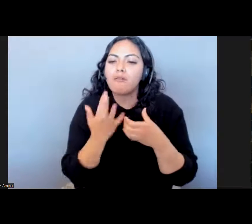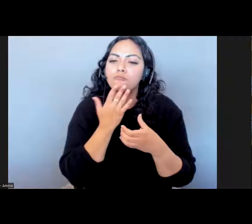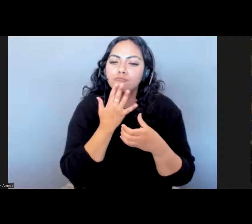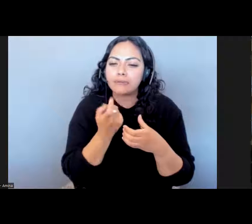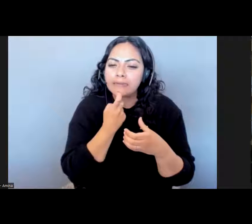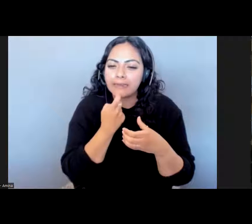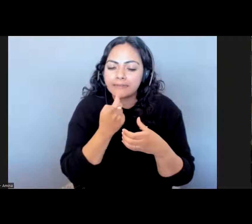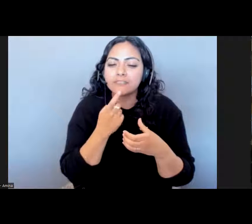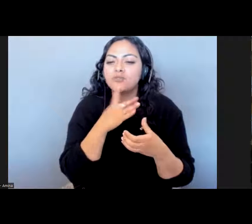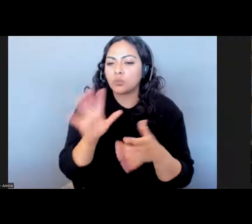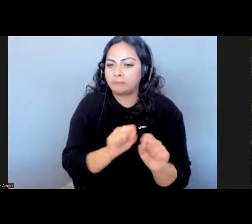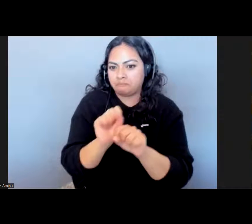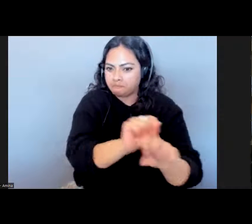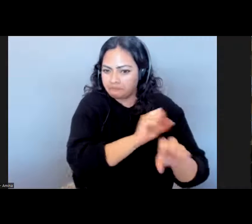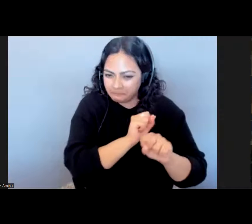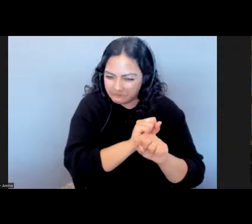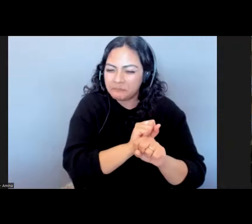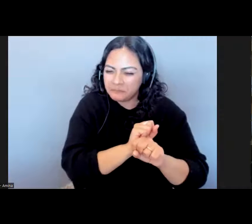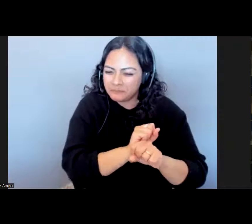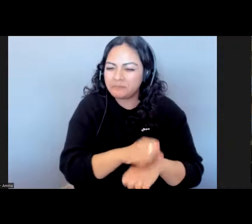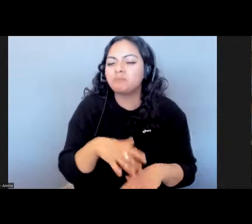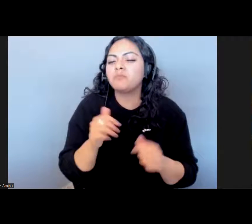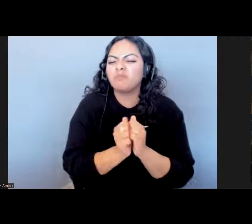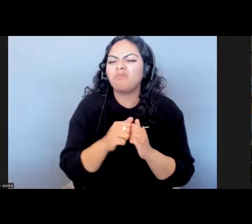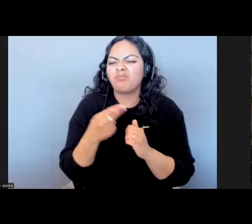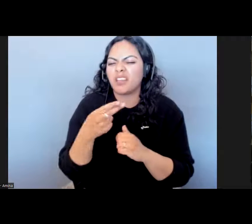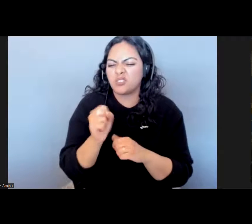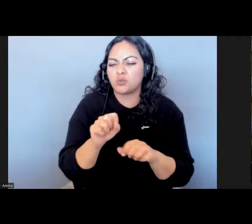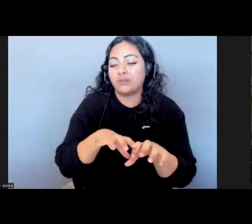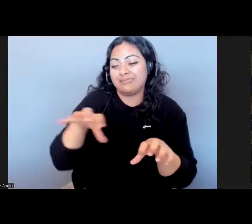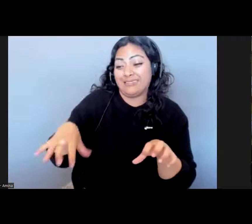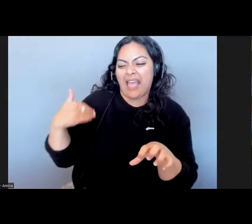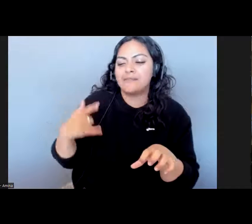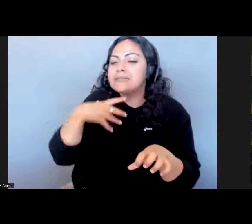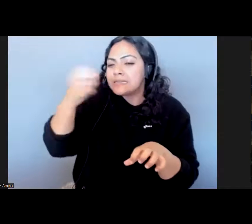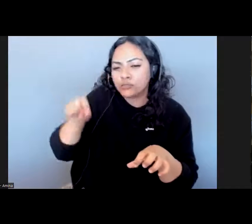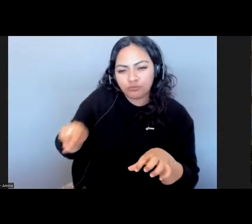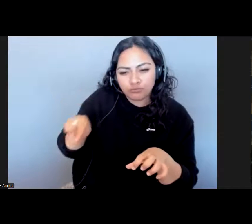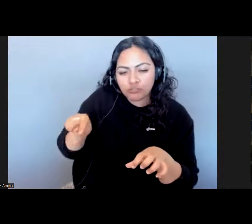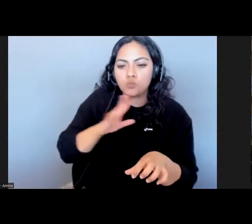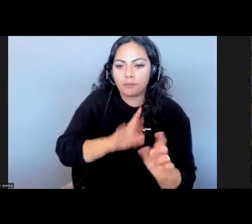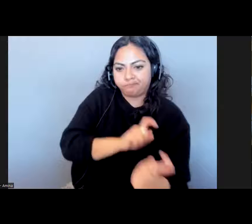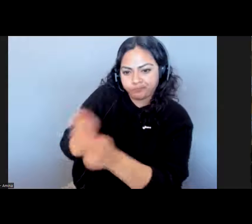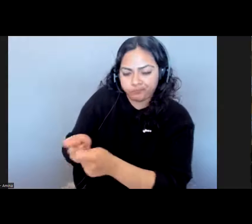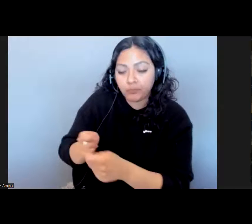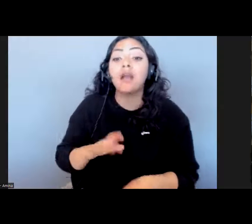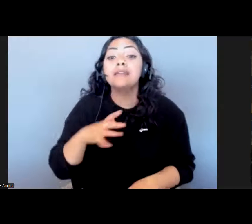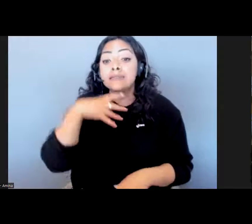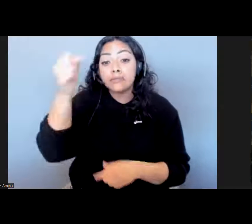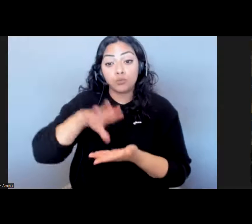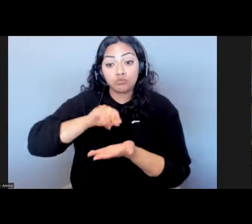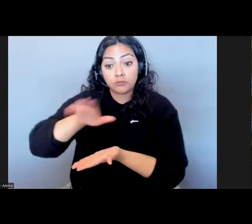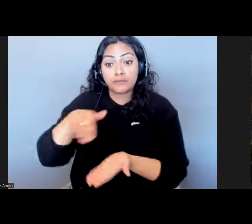adjacent our high school. And our students in our Positive Learning Center, and that's probably very touching for me